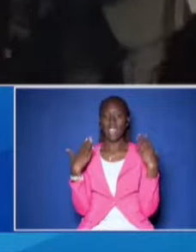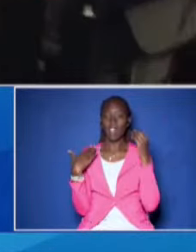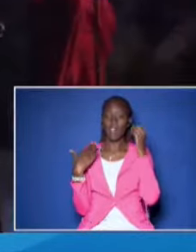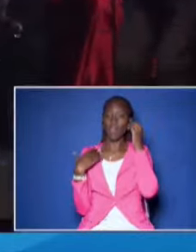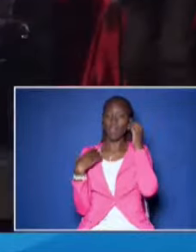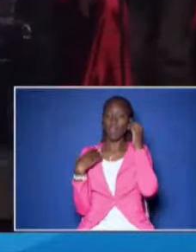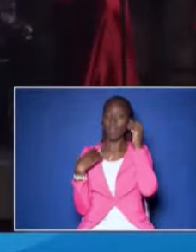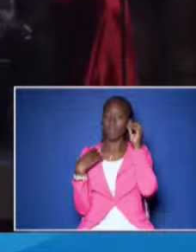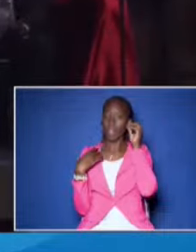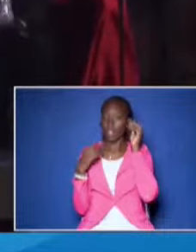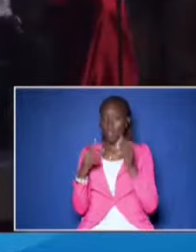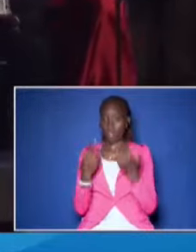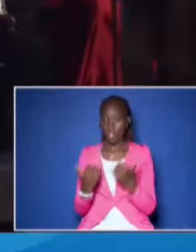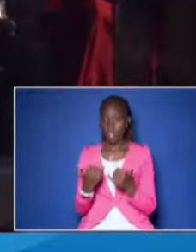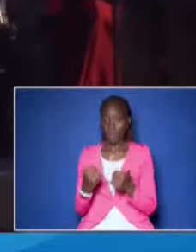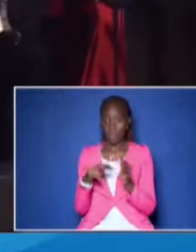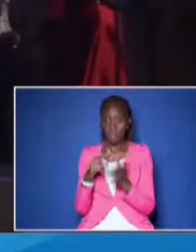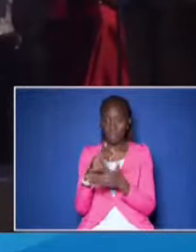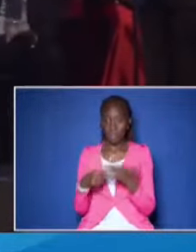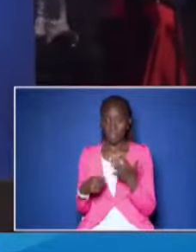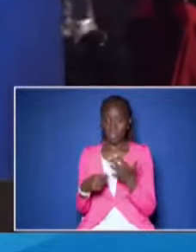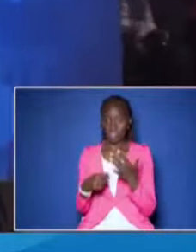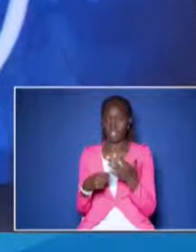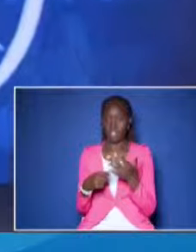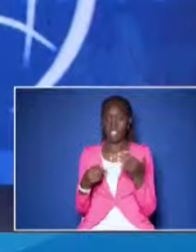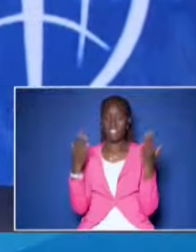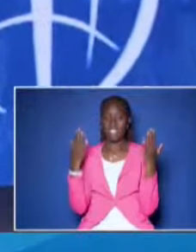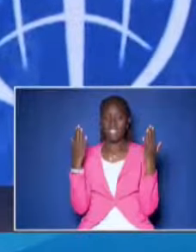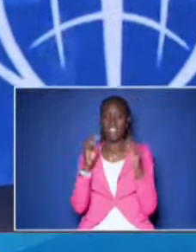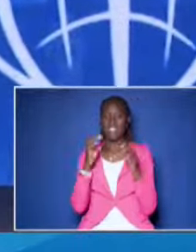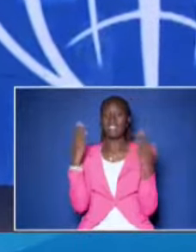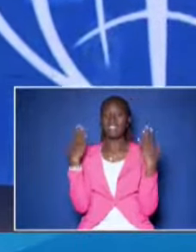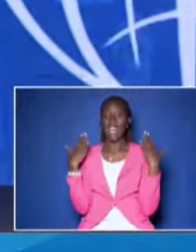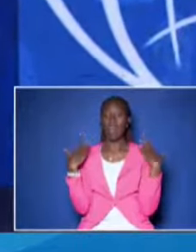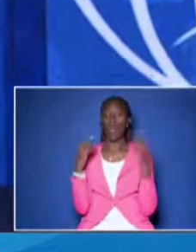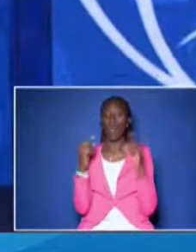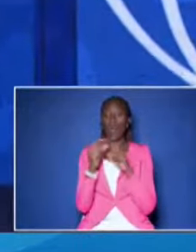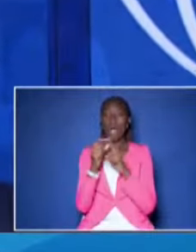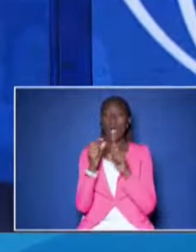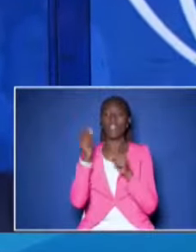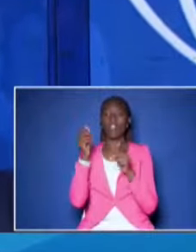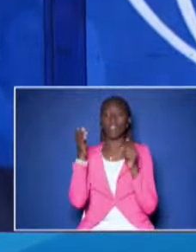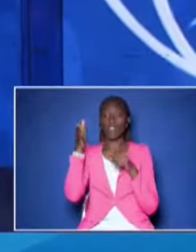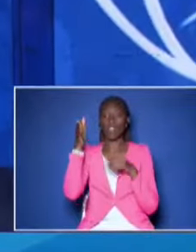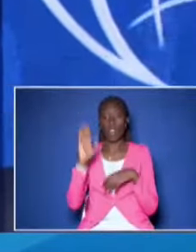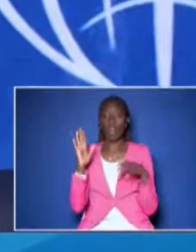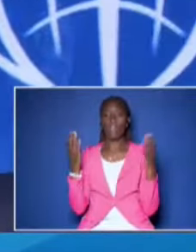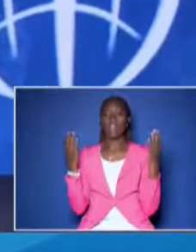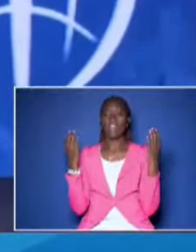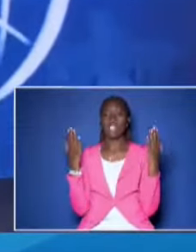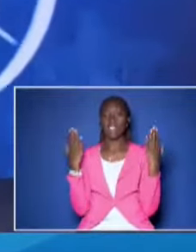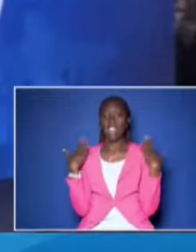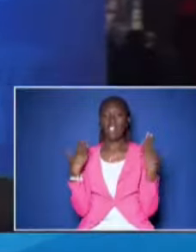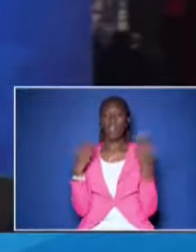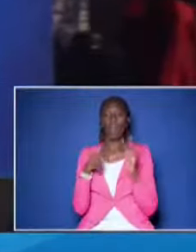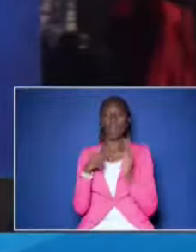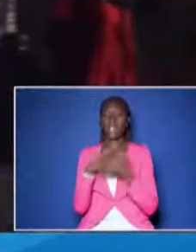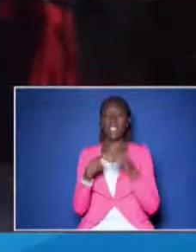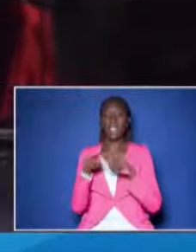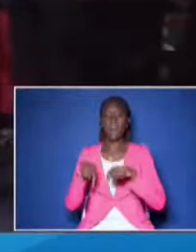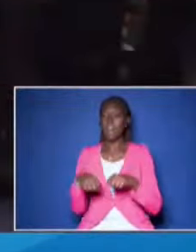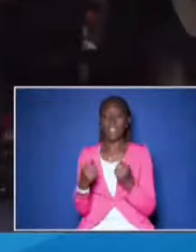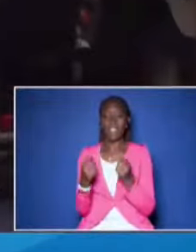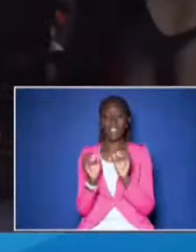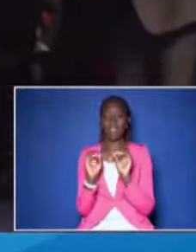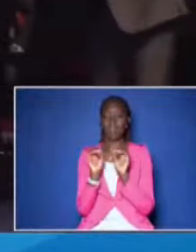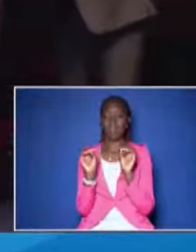word go on is eternal Eternal canot be broken